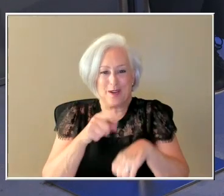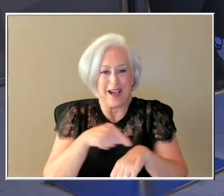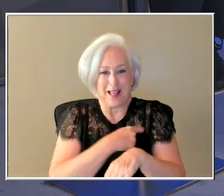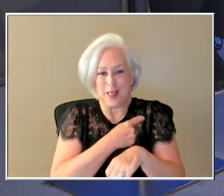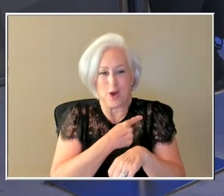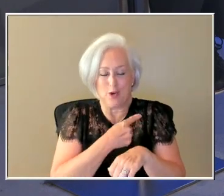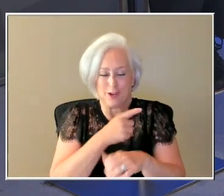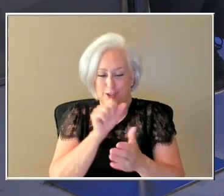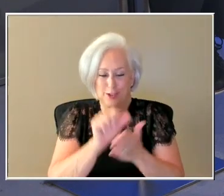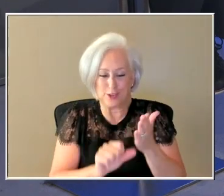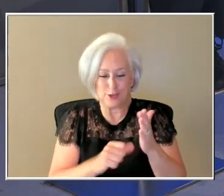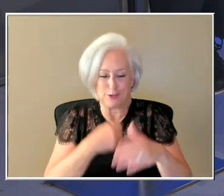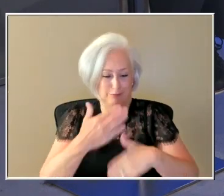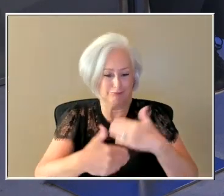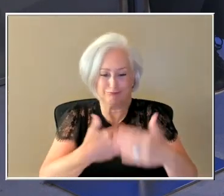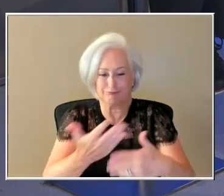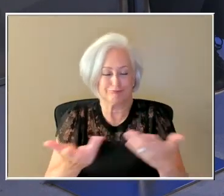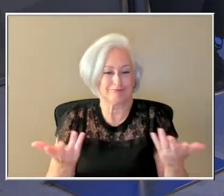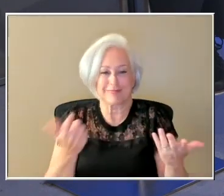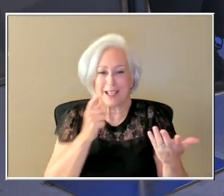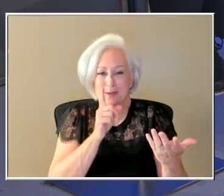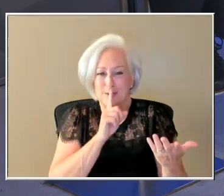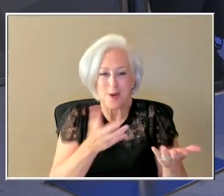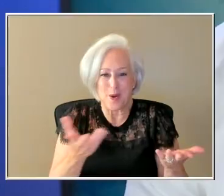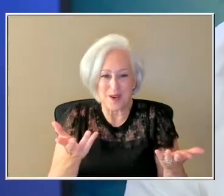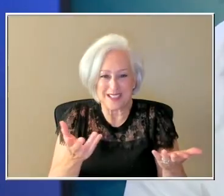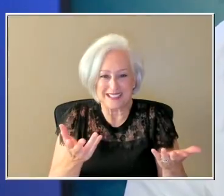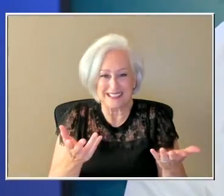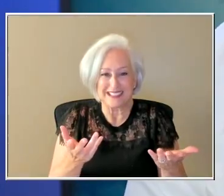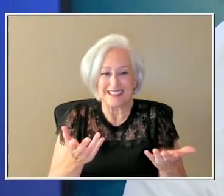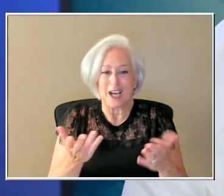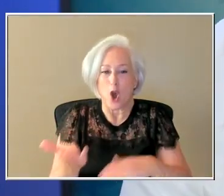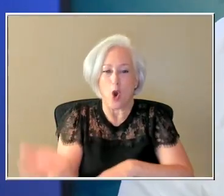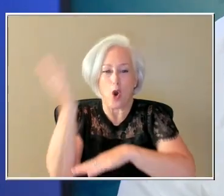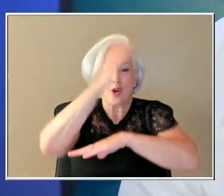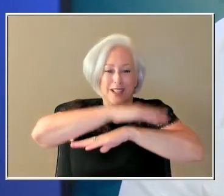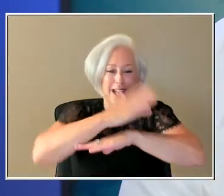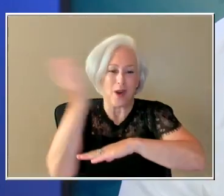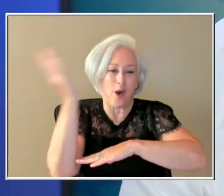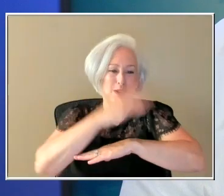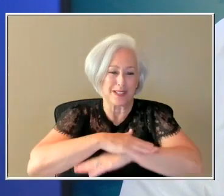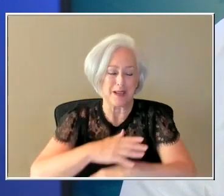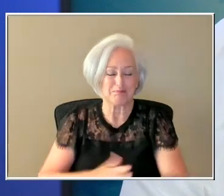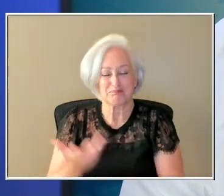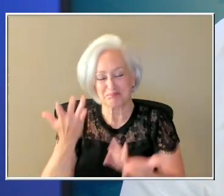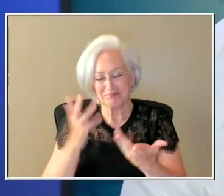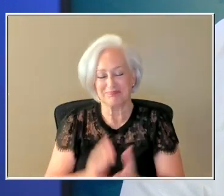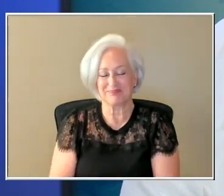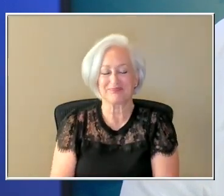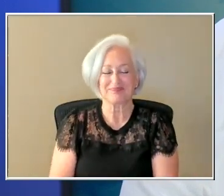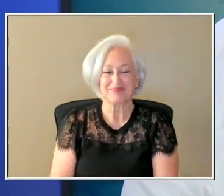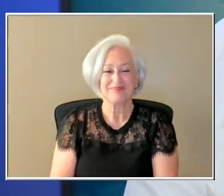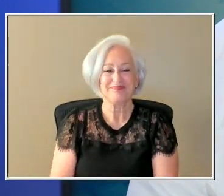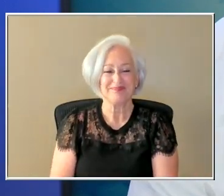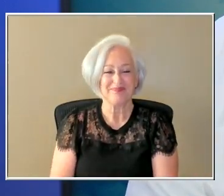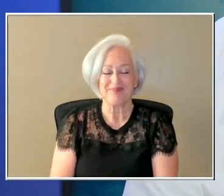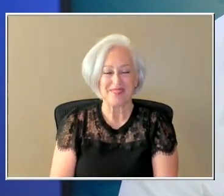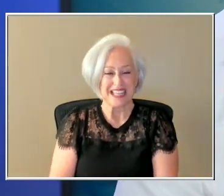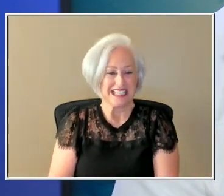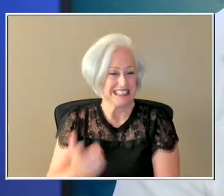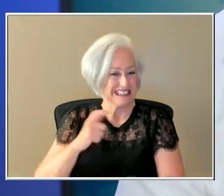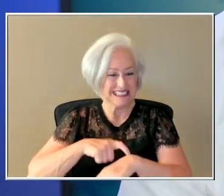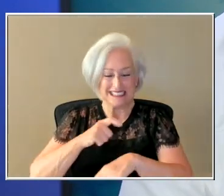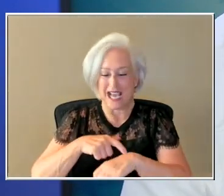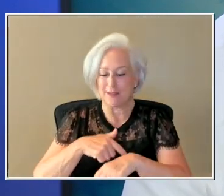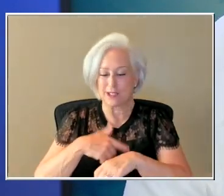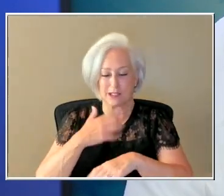remember? It's probably You're not on a time clock. It's an all-day affair. It's an all-day thing. Yeah, exactly. Yeah, and time just Yeah, doesn't stand